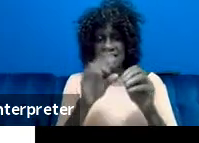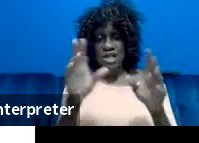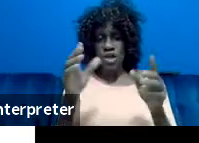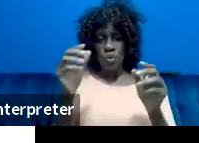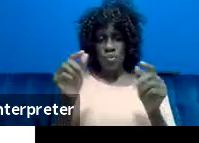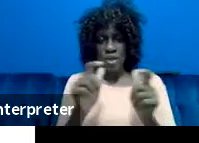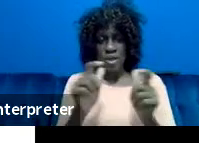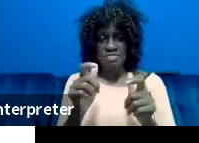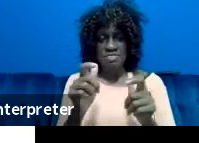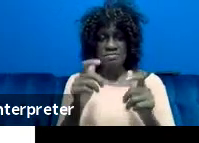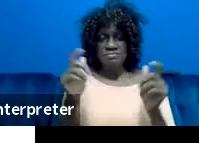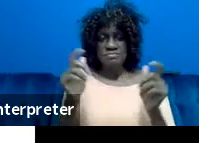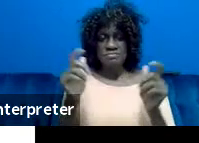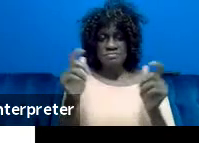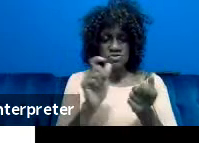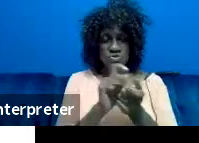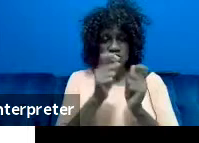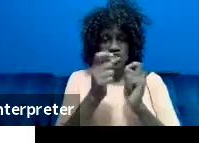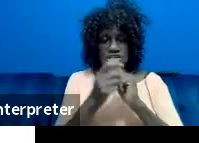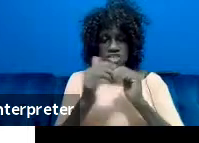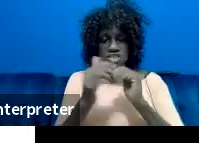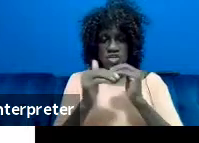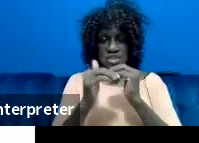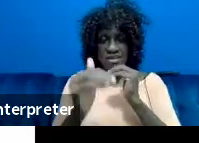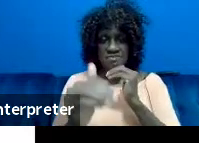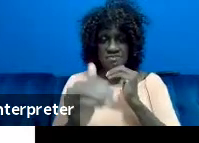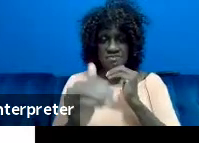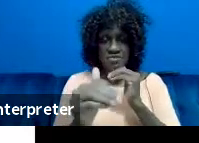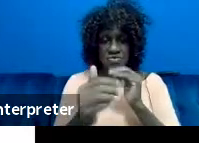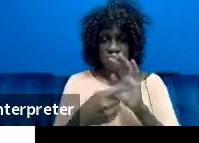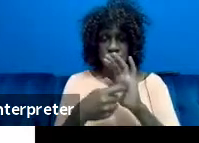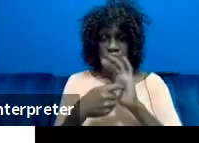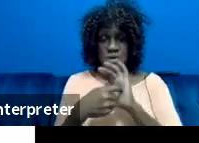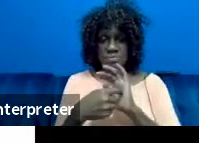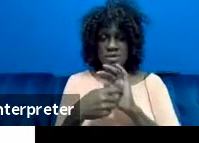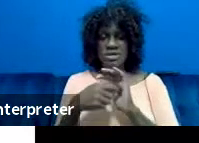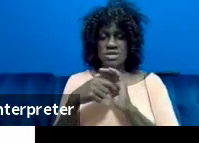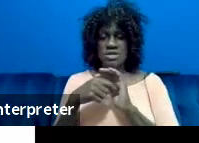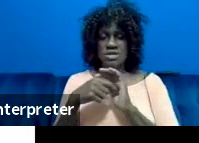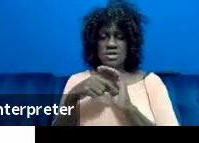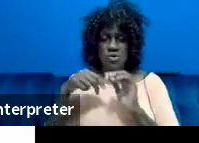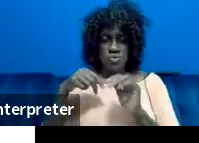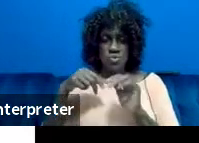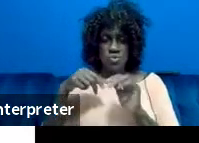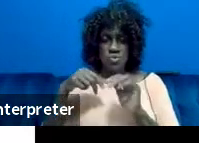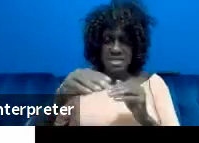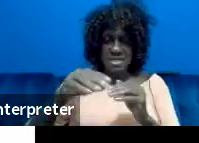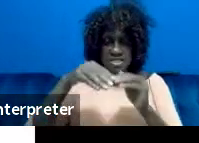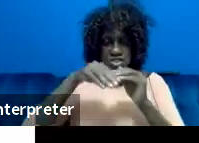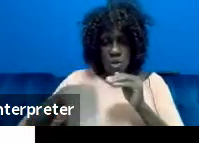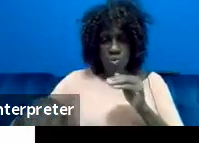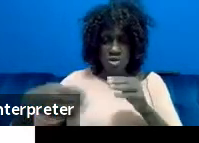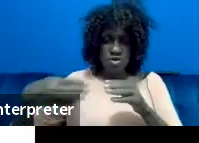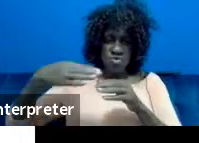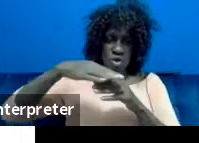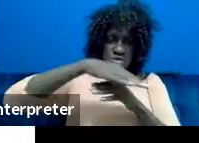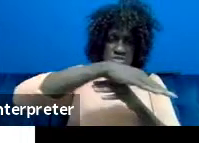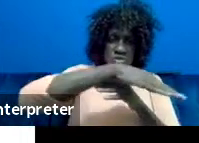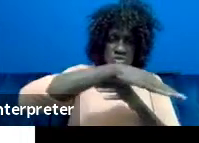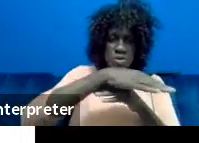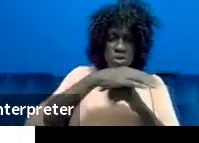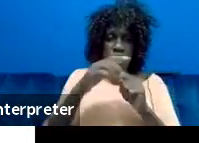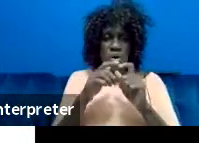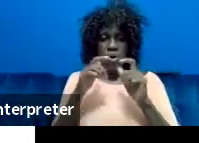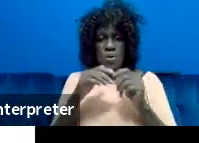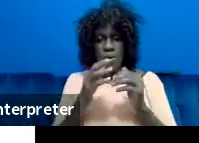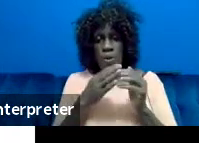reductions. We have a change in level requirement, running slope, cross slope, openings, and